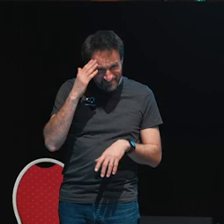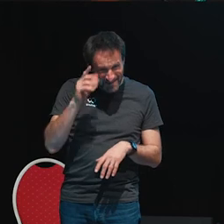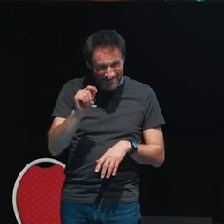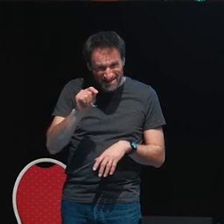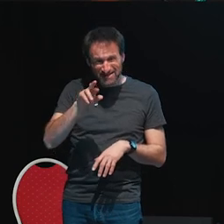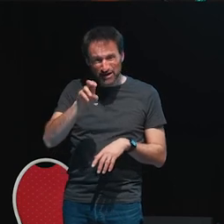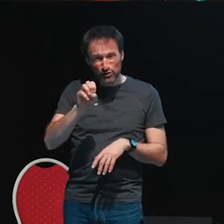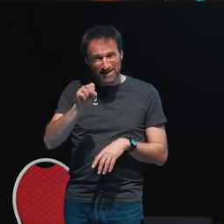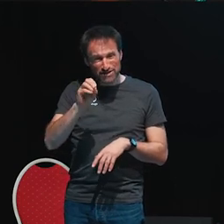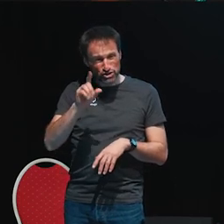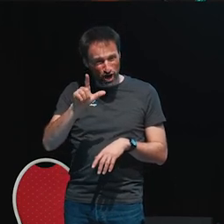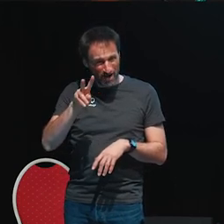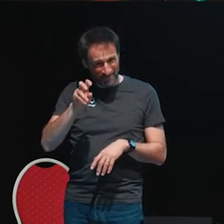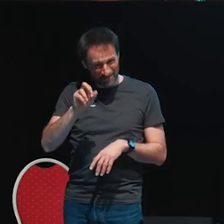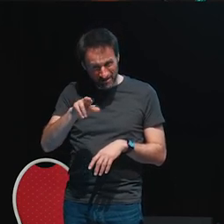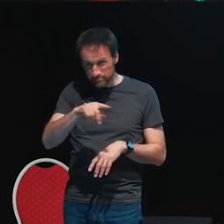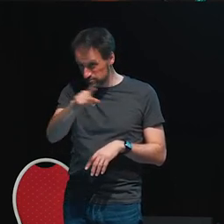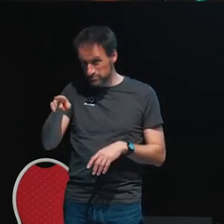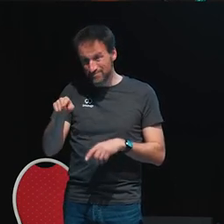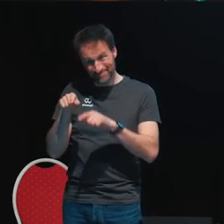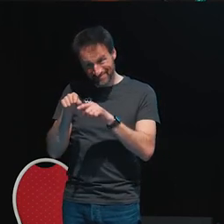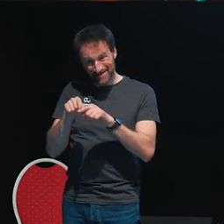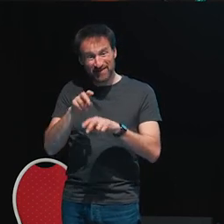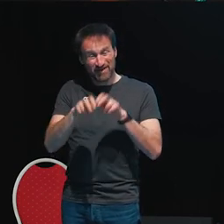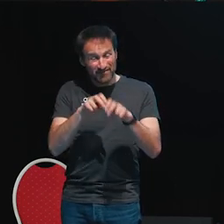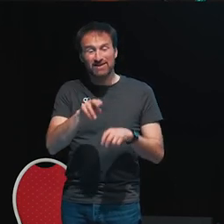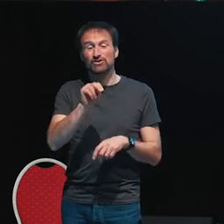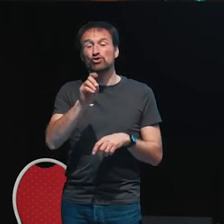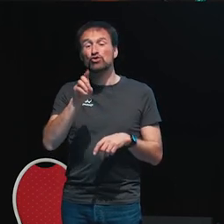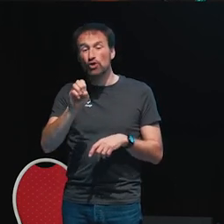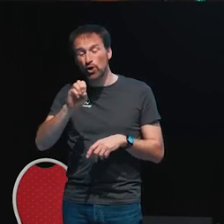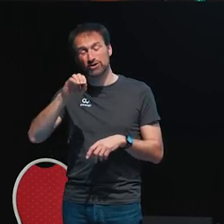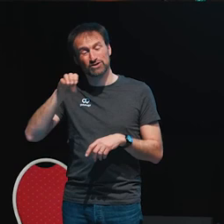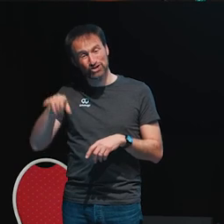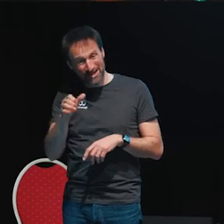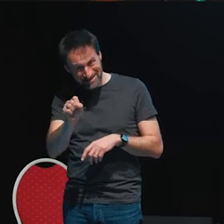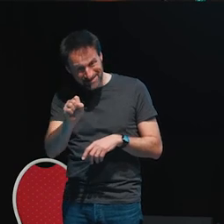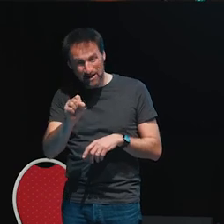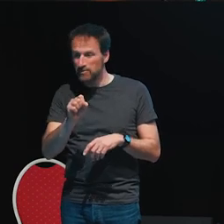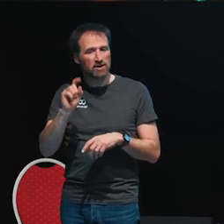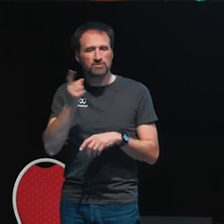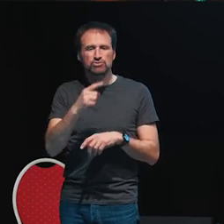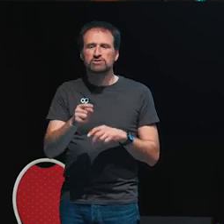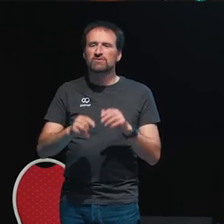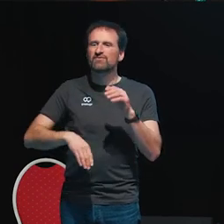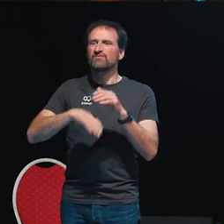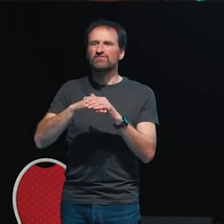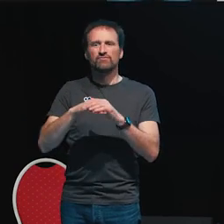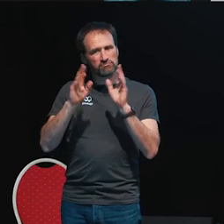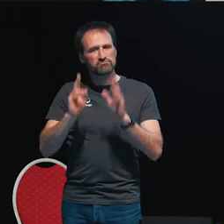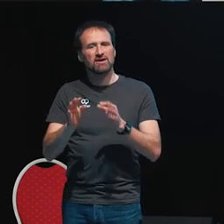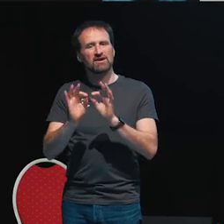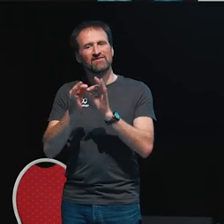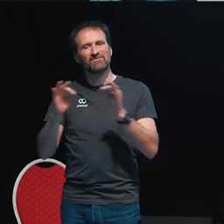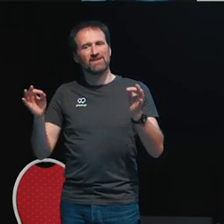Who uses Node.js and doesn't have to use a fully qualified path, right? So that's what the Node